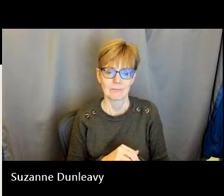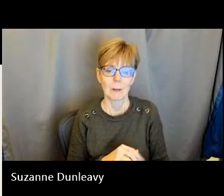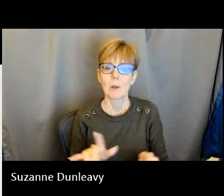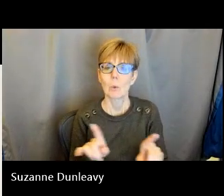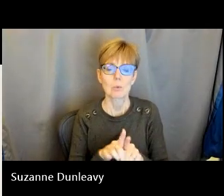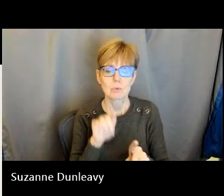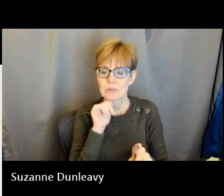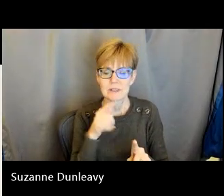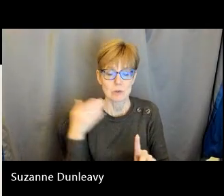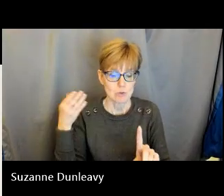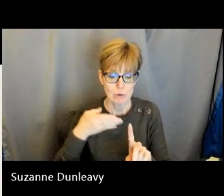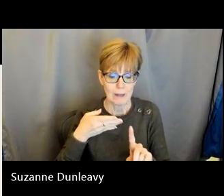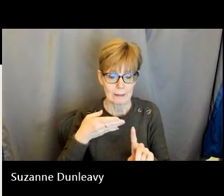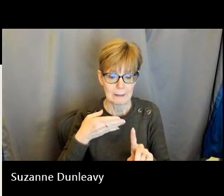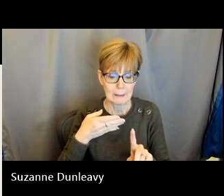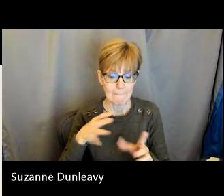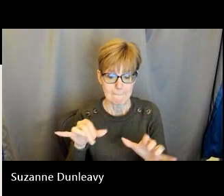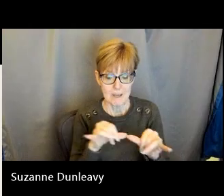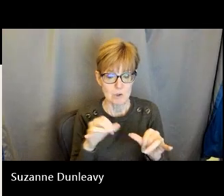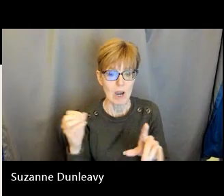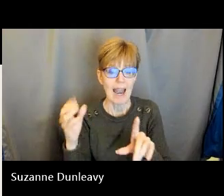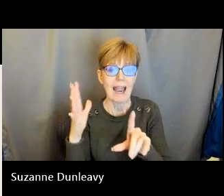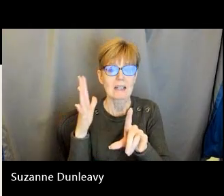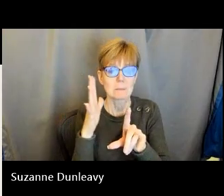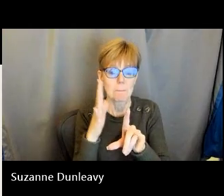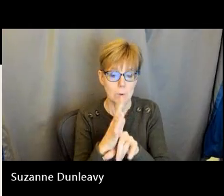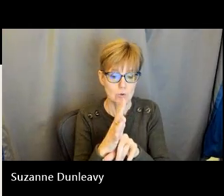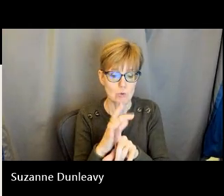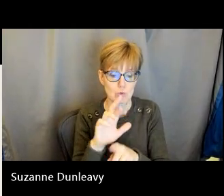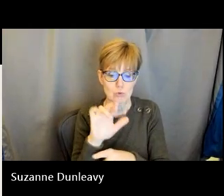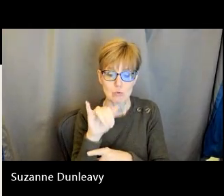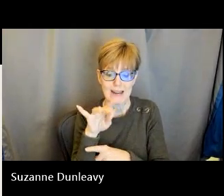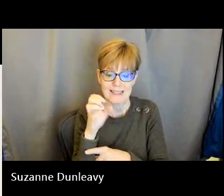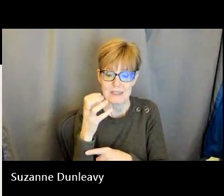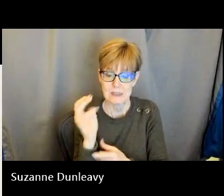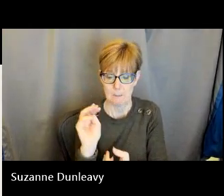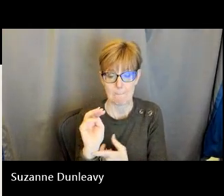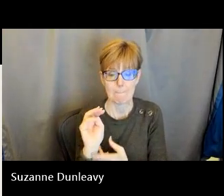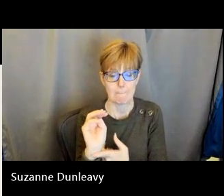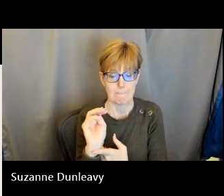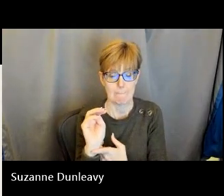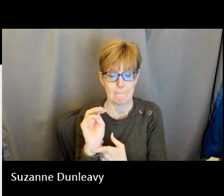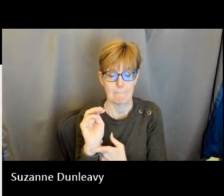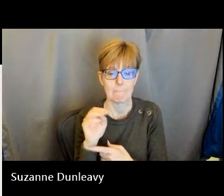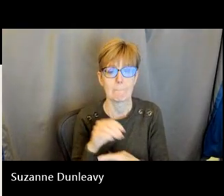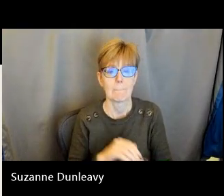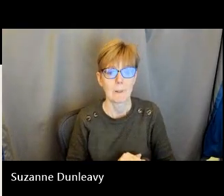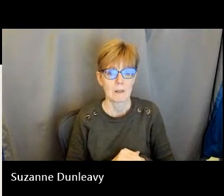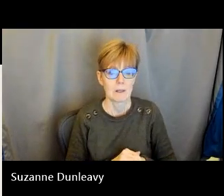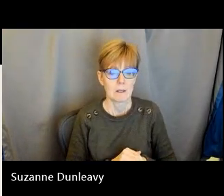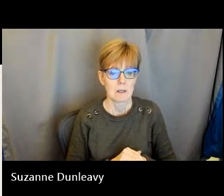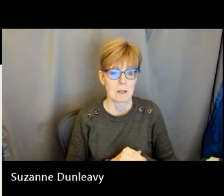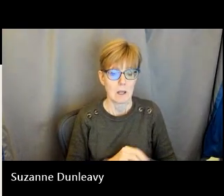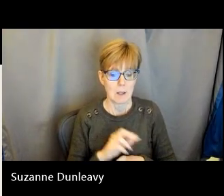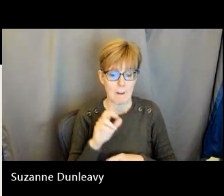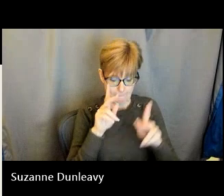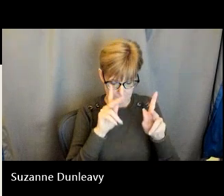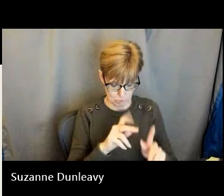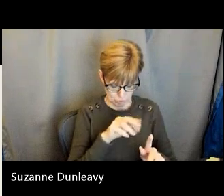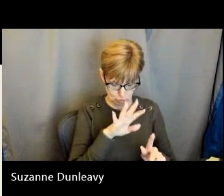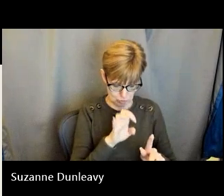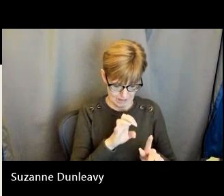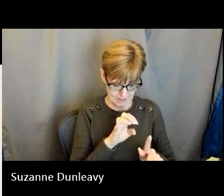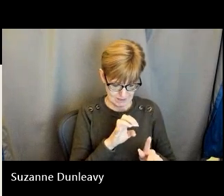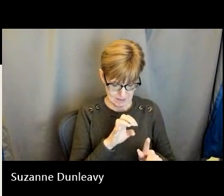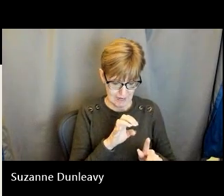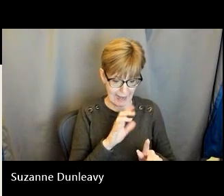measure exposure to racism. One's race and how one perceives themselves or is perceived by others